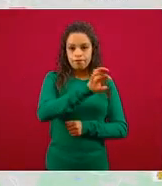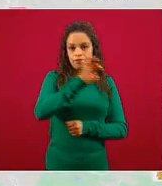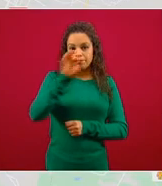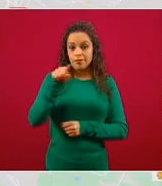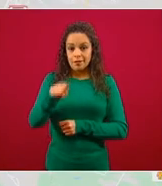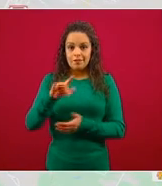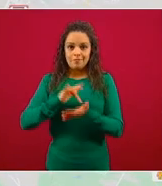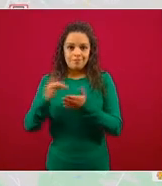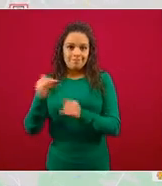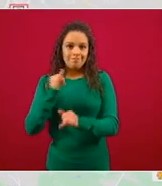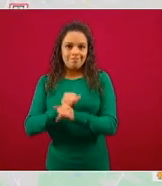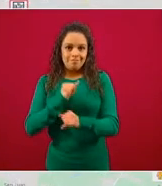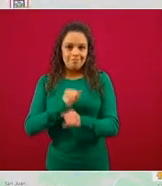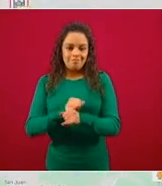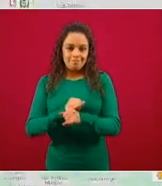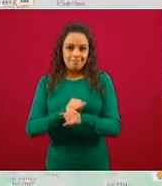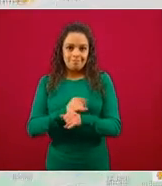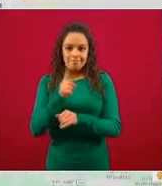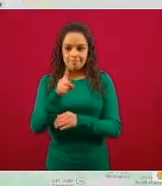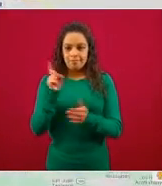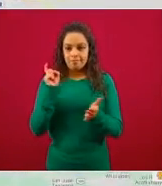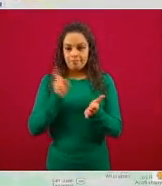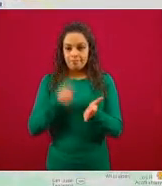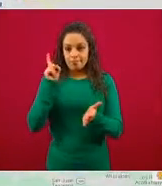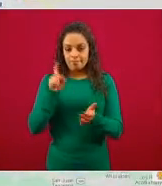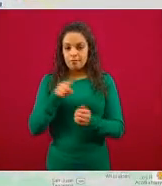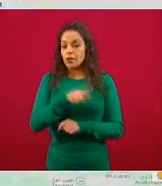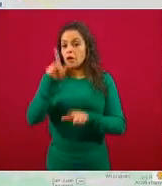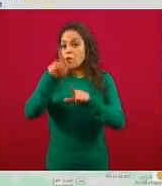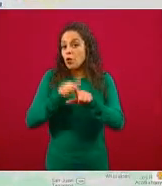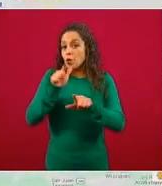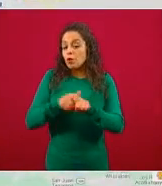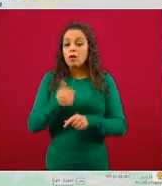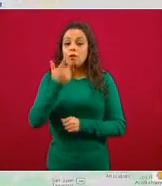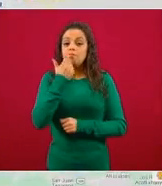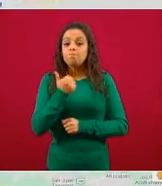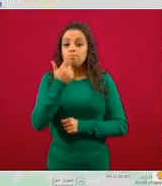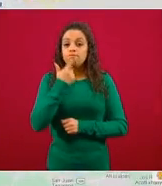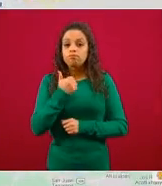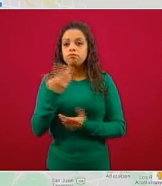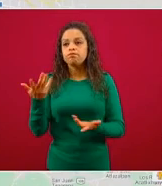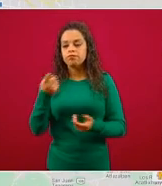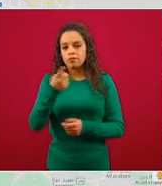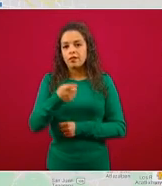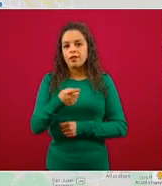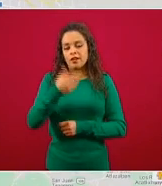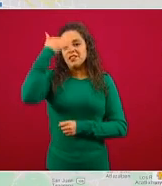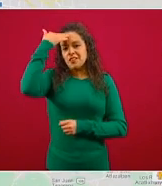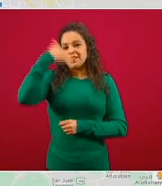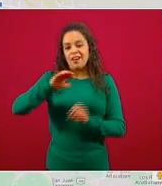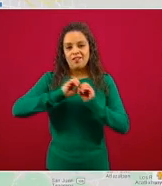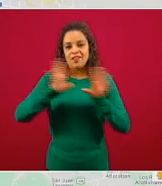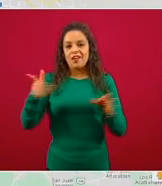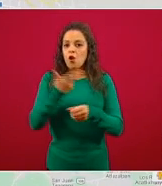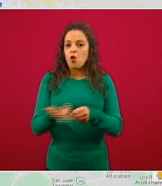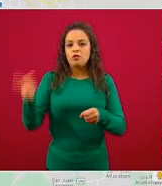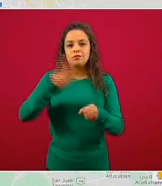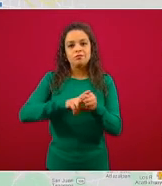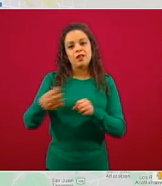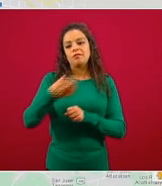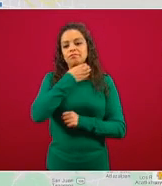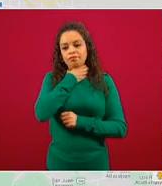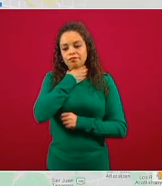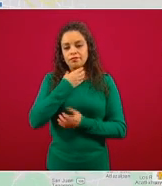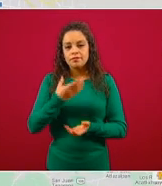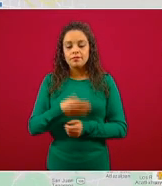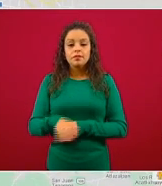This website shows you on each point, if something is red, that means that the hospital is at capacity. If it's